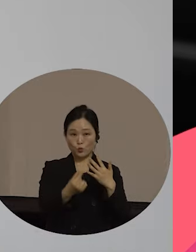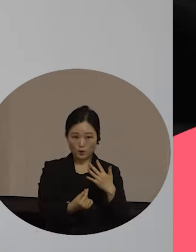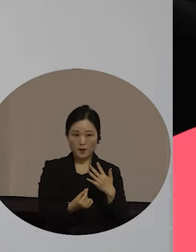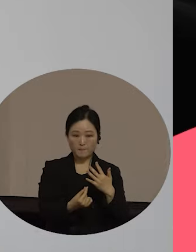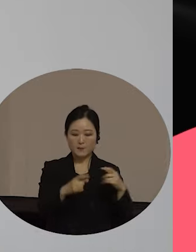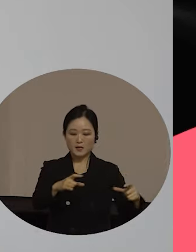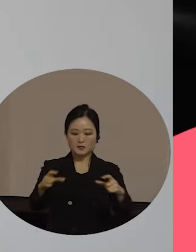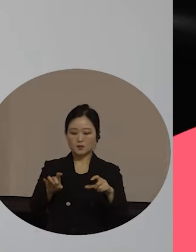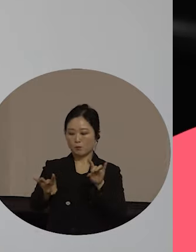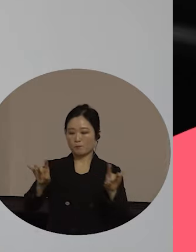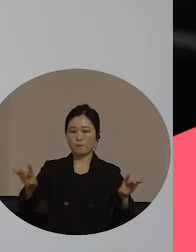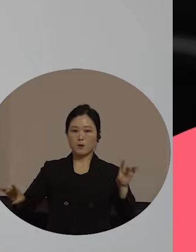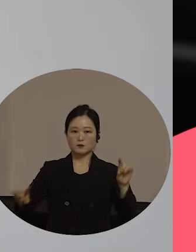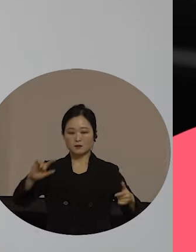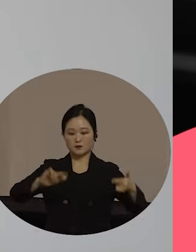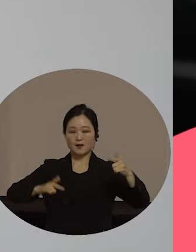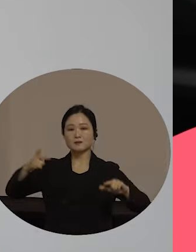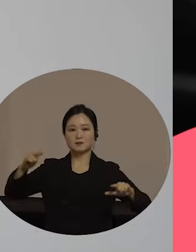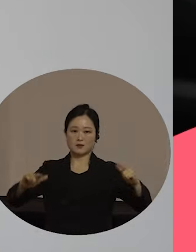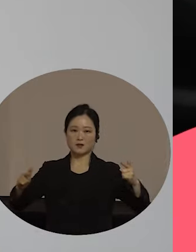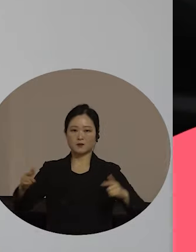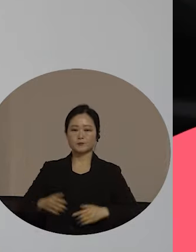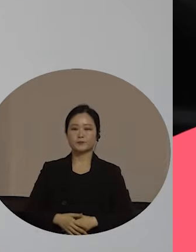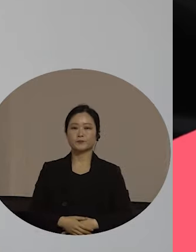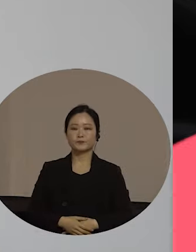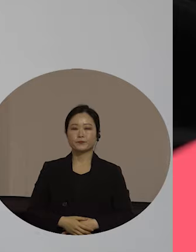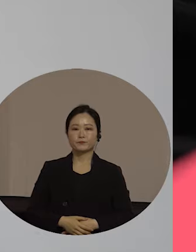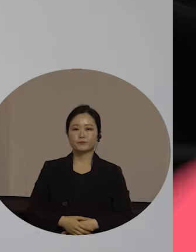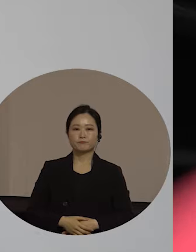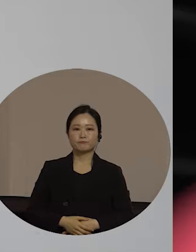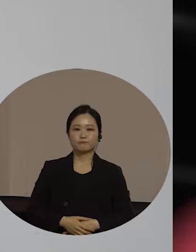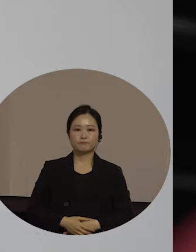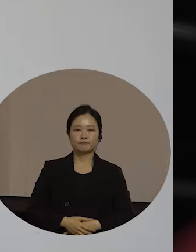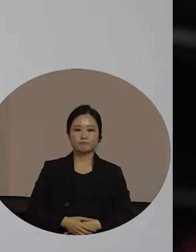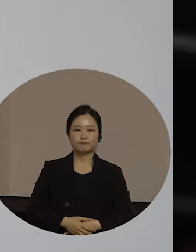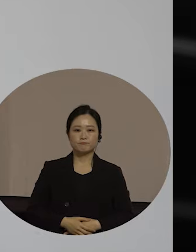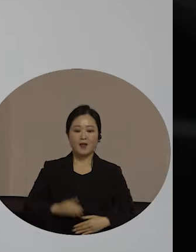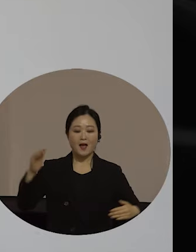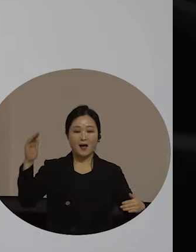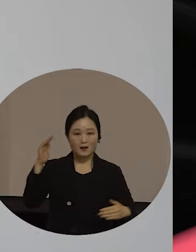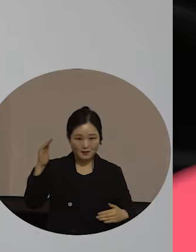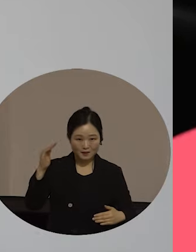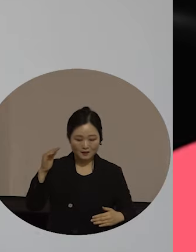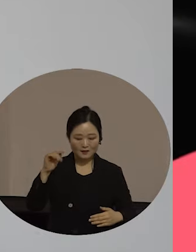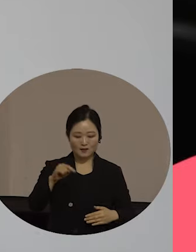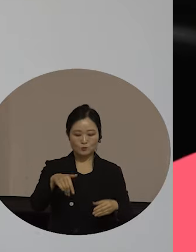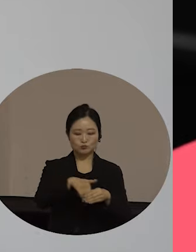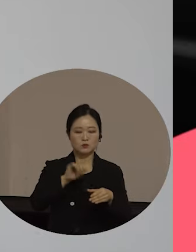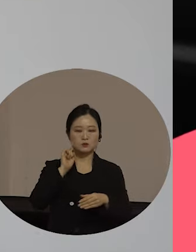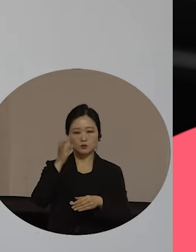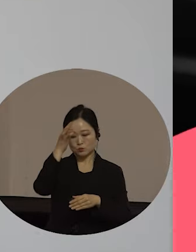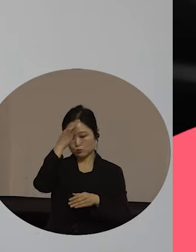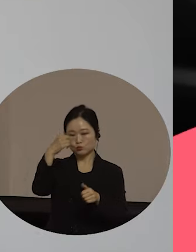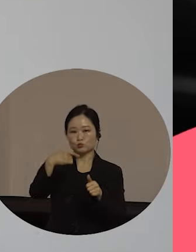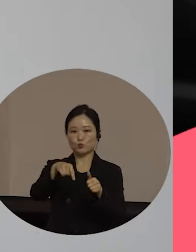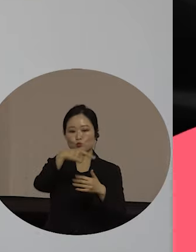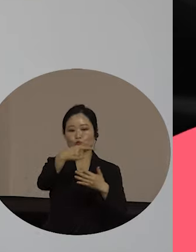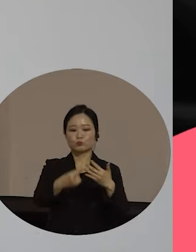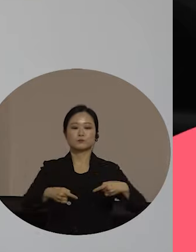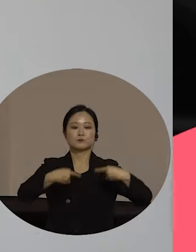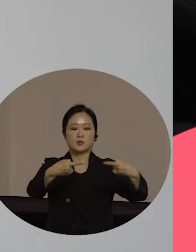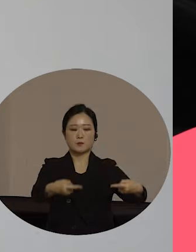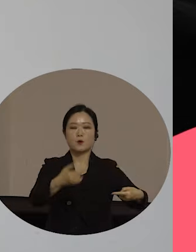to engage in cultural and artistic activities. Although there are no nationwide arts programs in